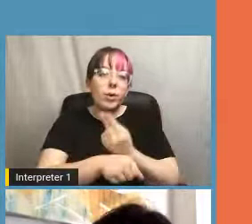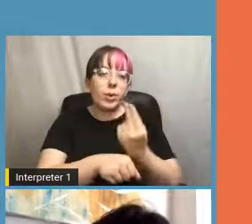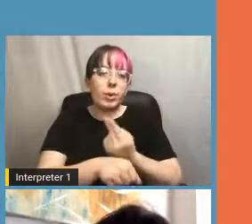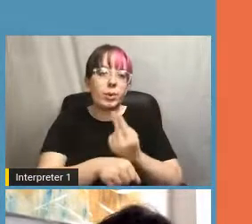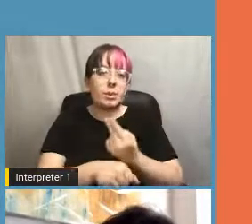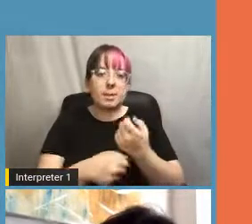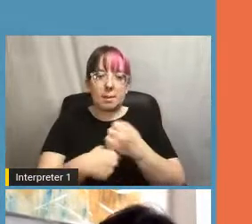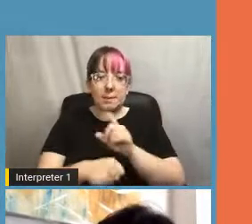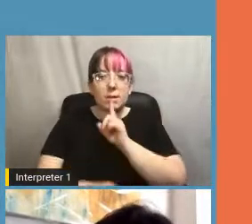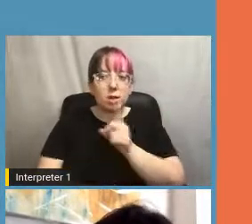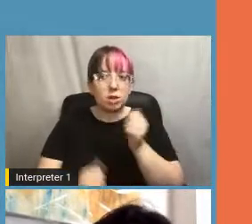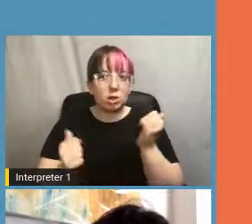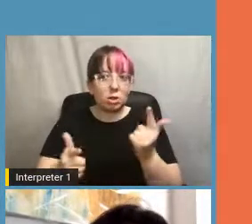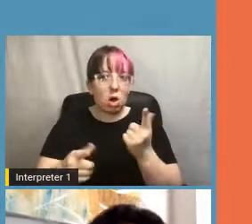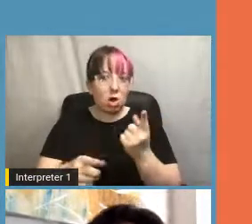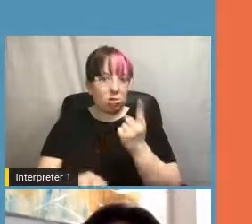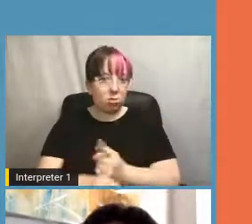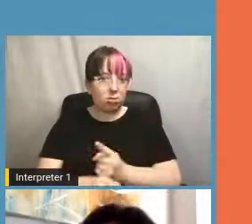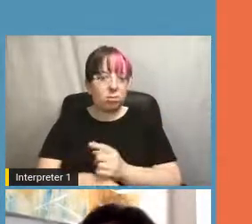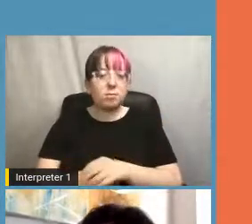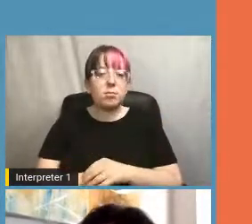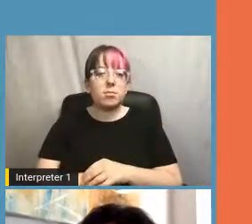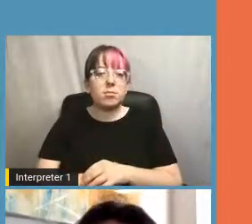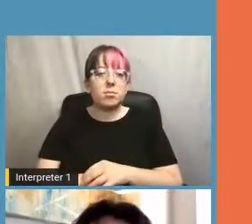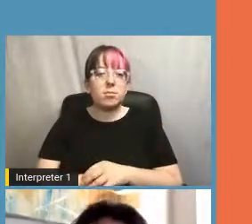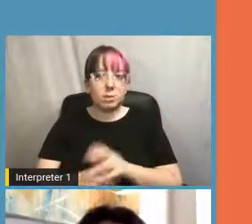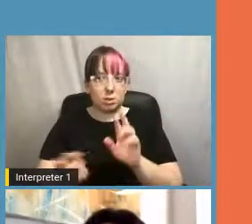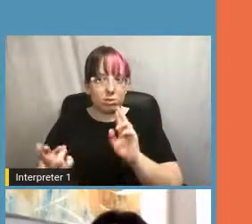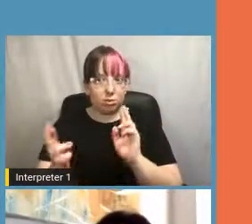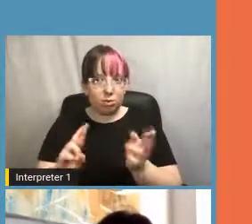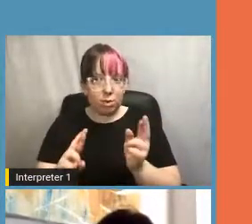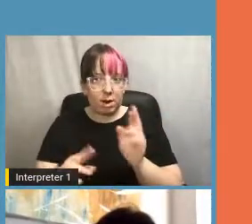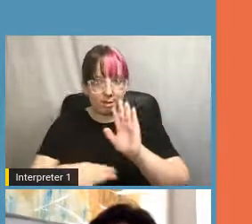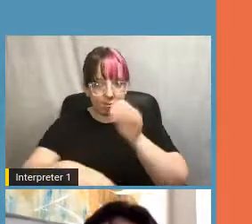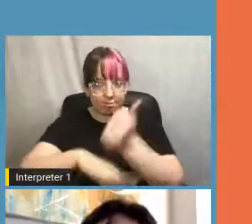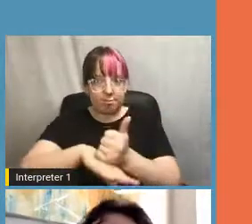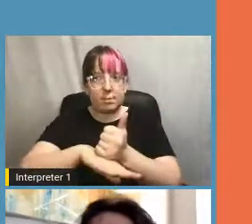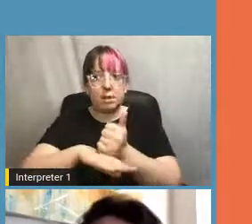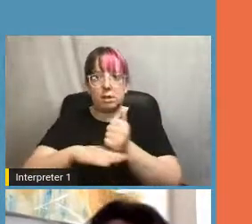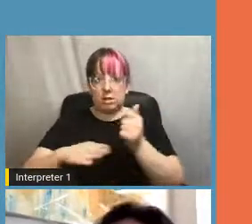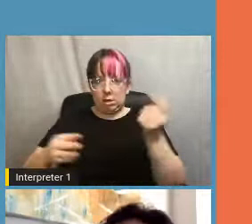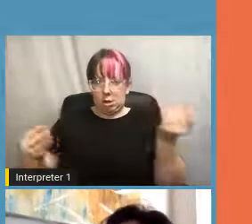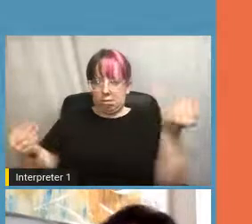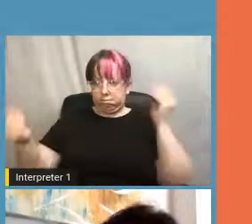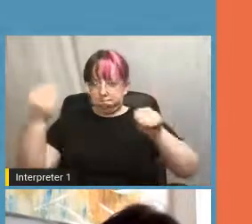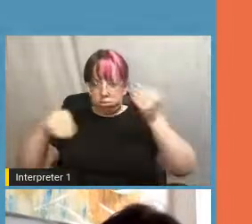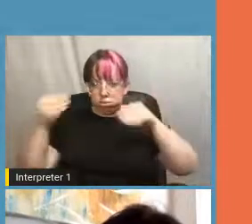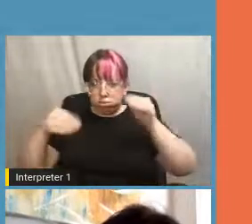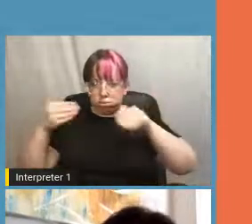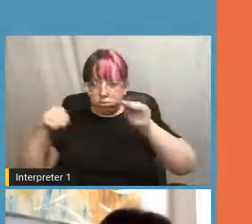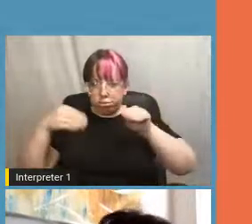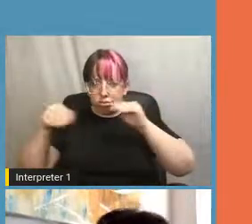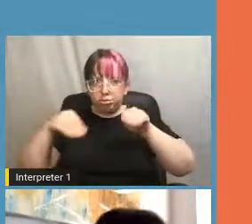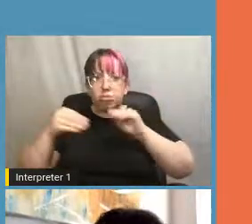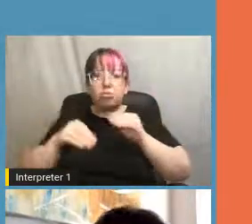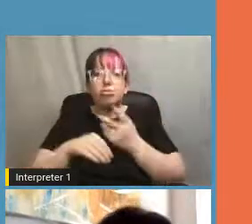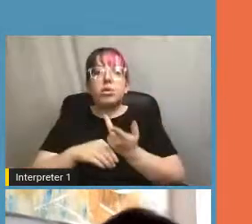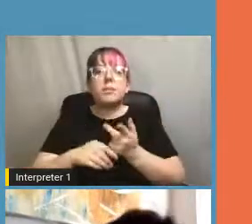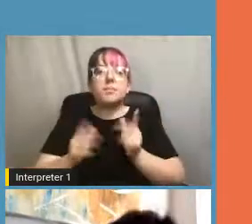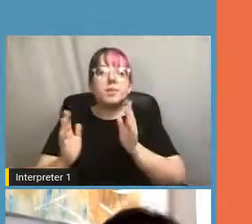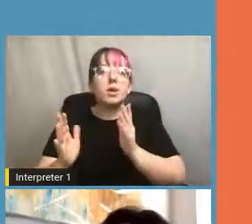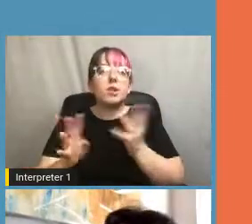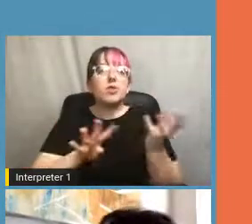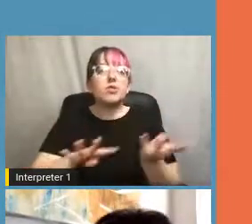Make sure that that's what developing the platform. Make sure that it's ready to have things poured into it. Then you generate your assets. Start